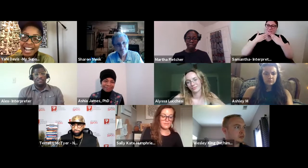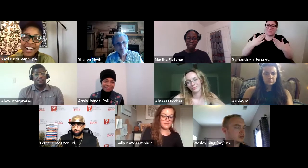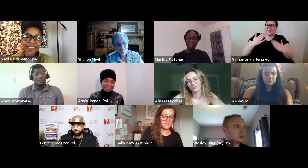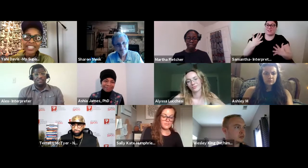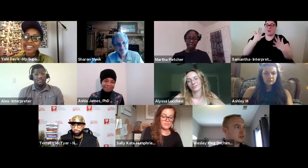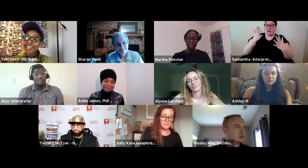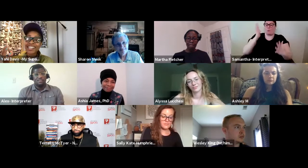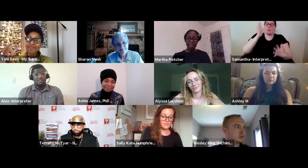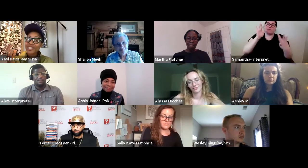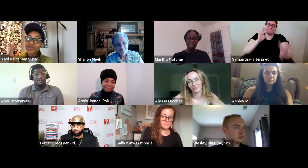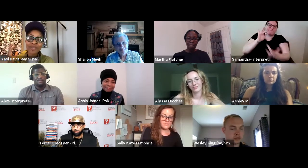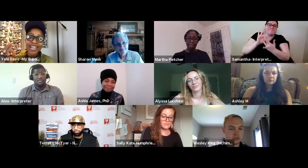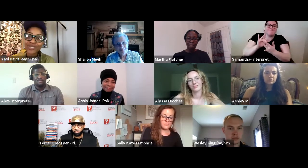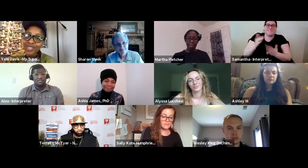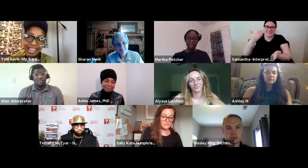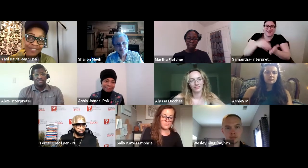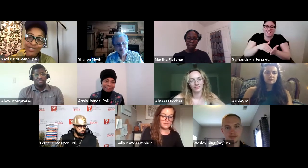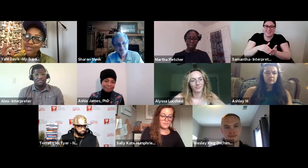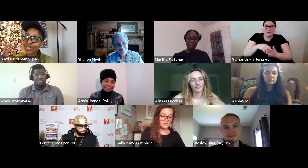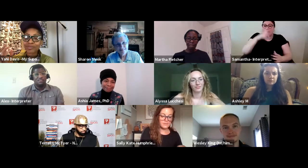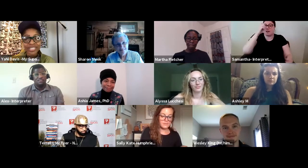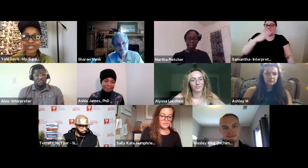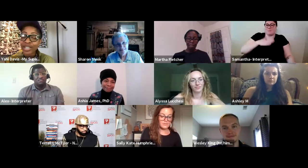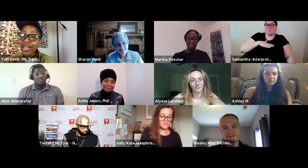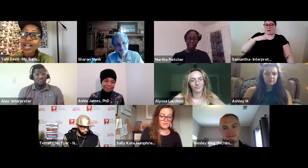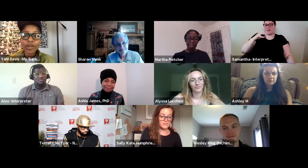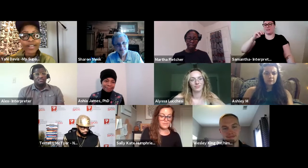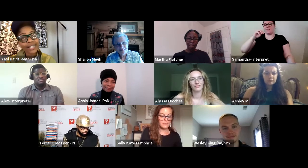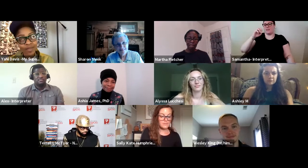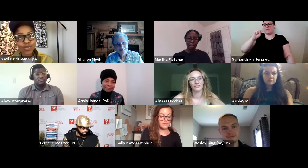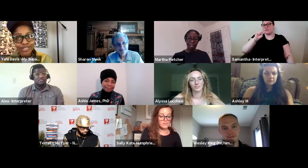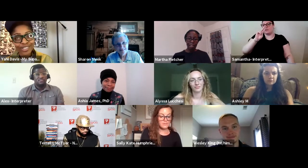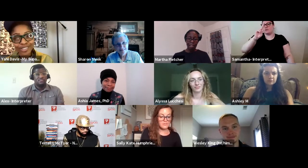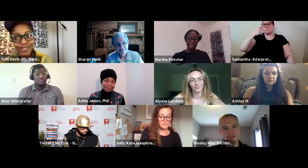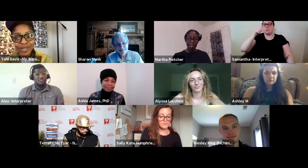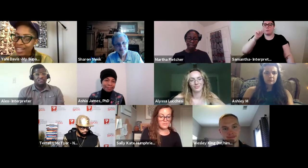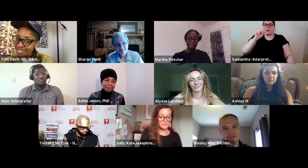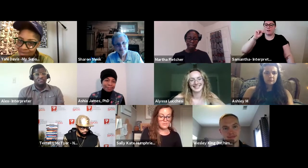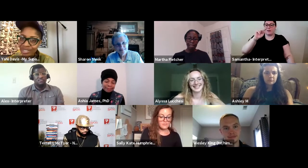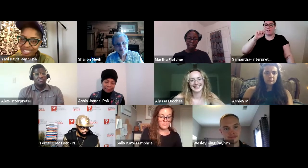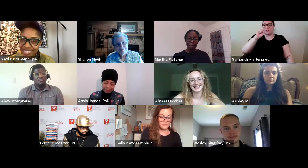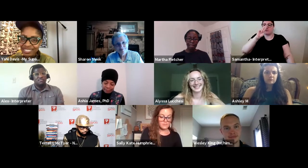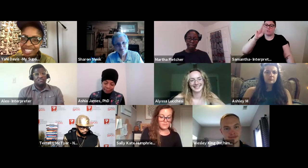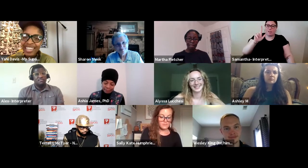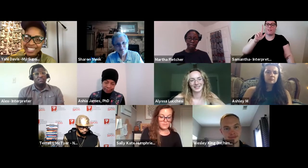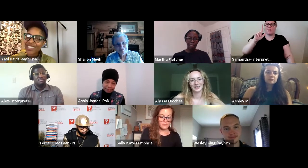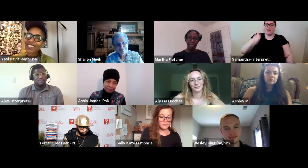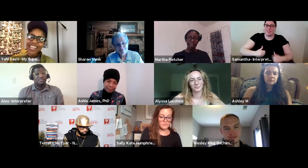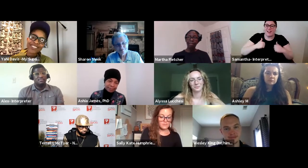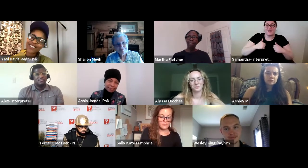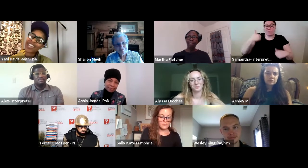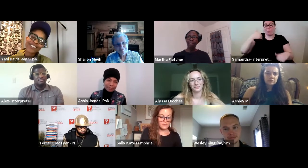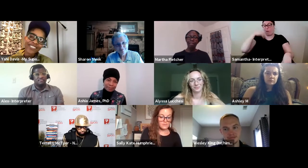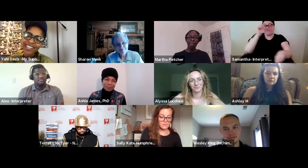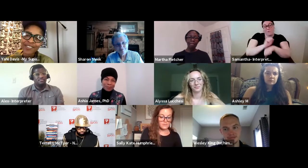touch because my SupaNatural life and New Church Ministry, we've got some work to do. We've got some work to do. And so